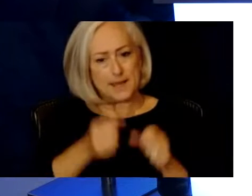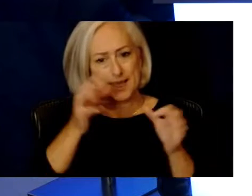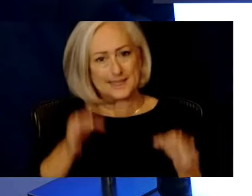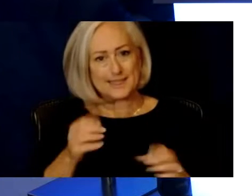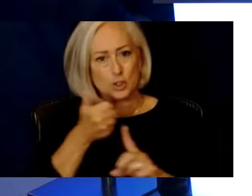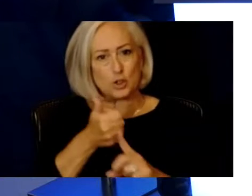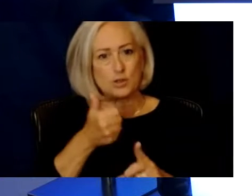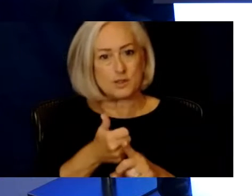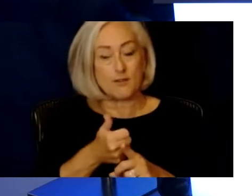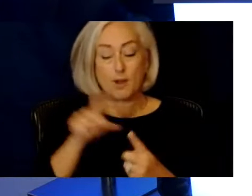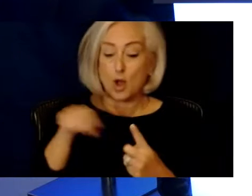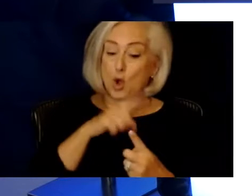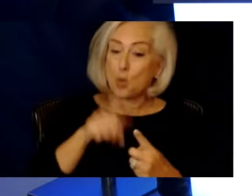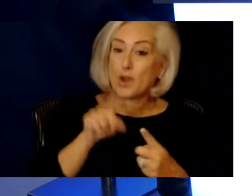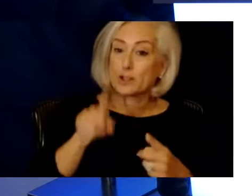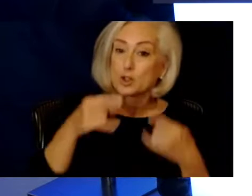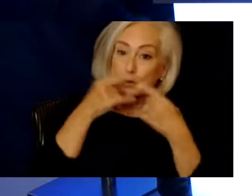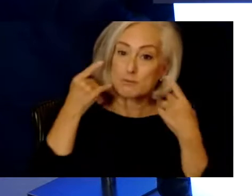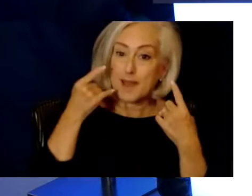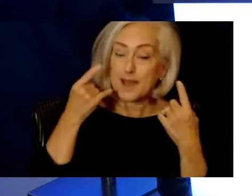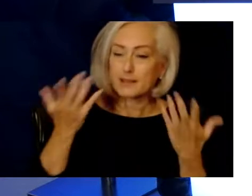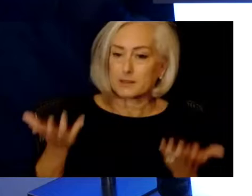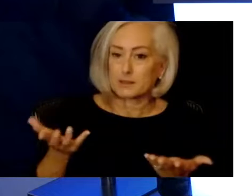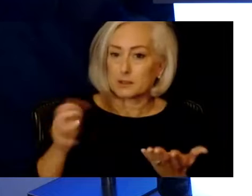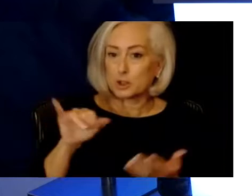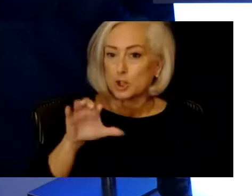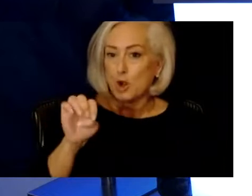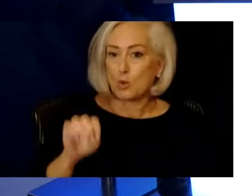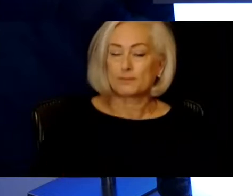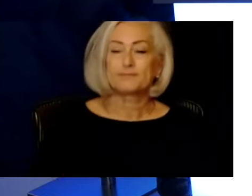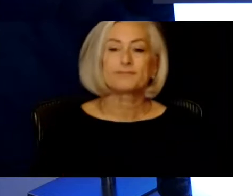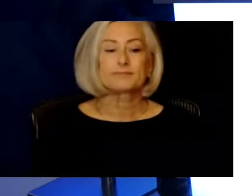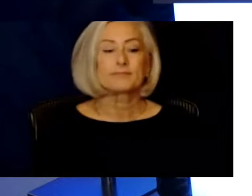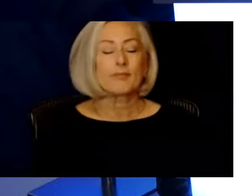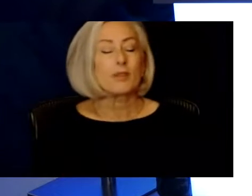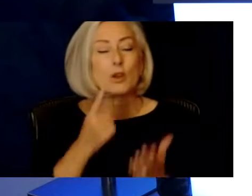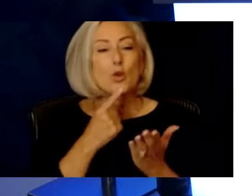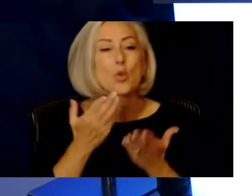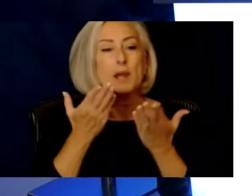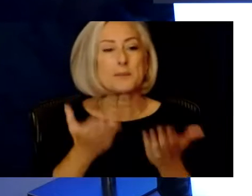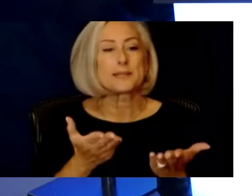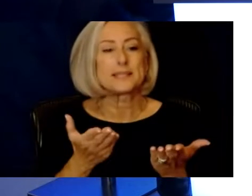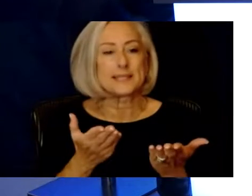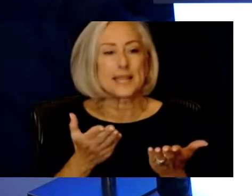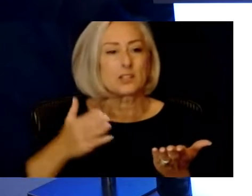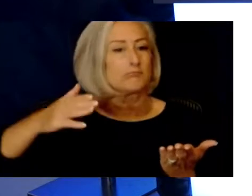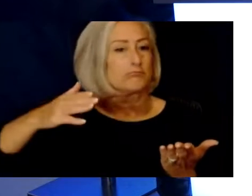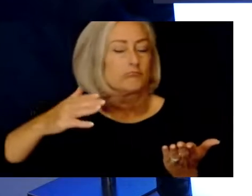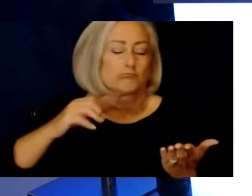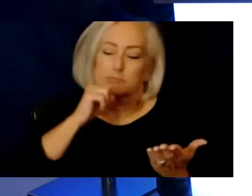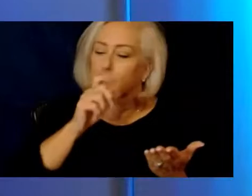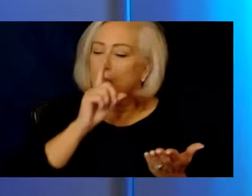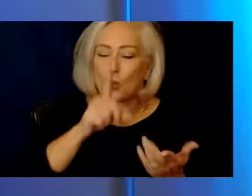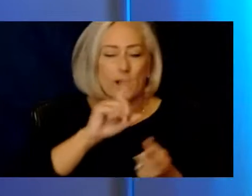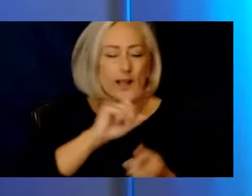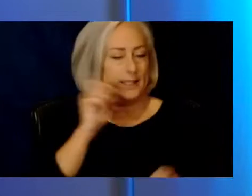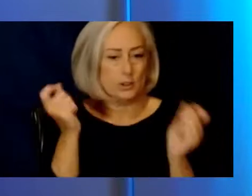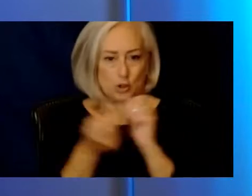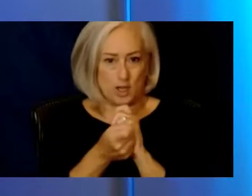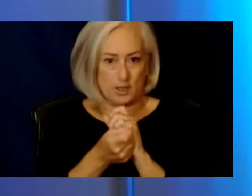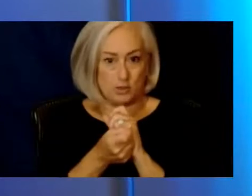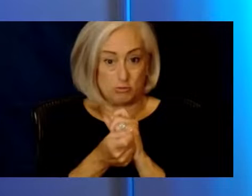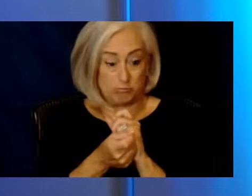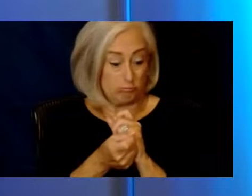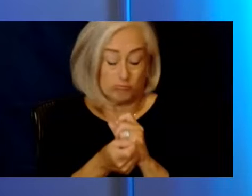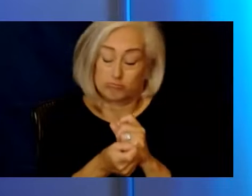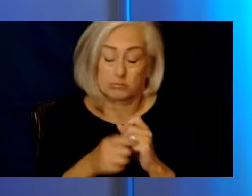advice to give to the communities? Joe? Well, the recommendations in this regard haven't really changed, even with the BA.5 and